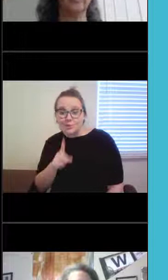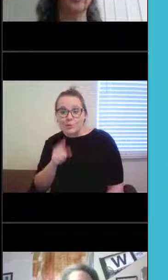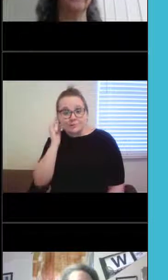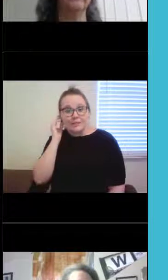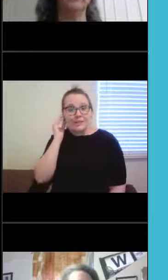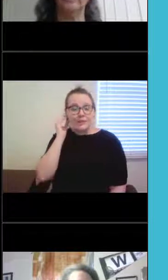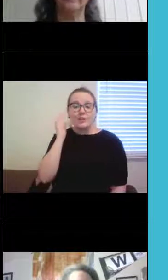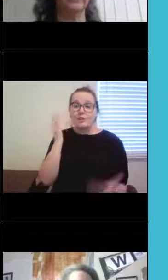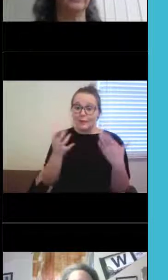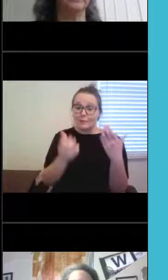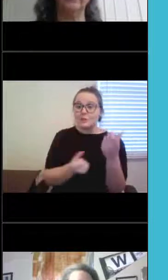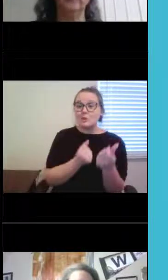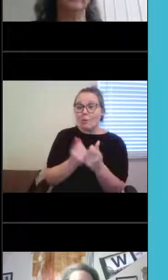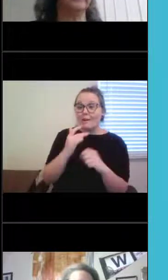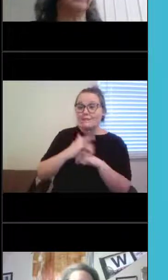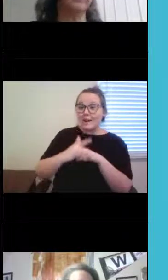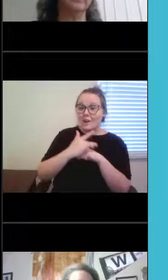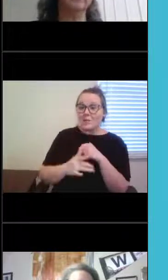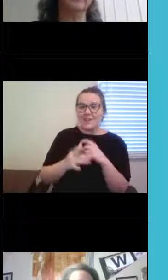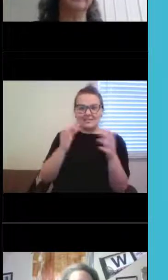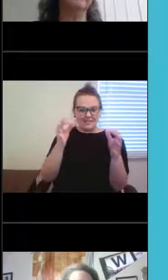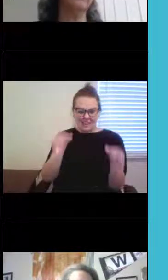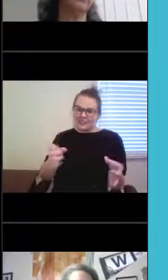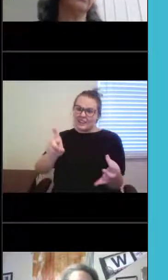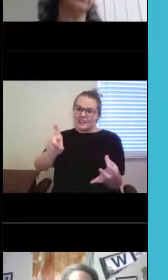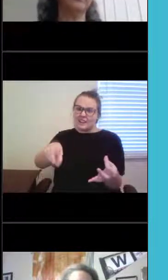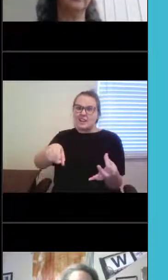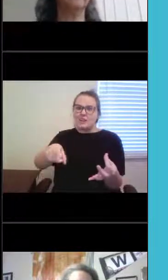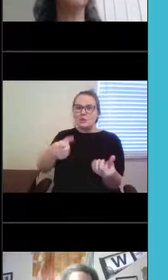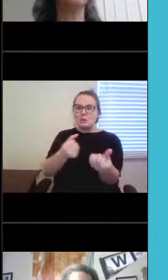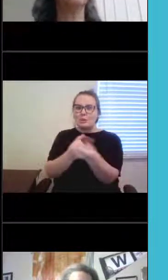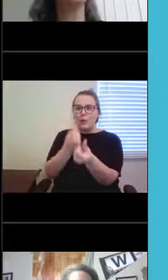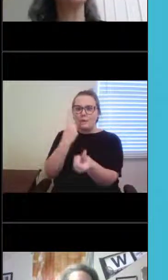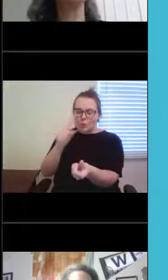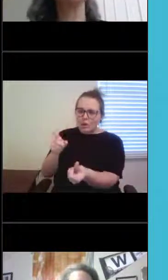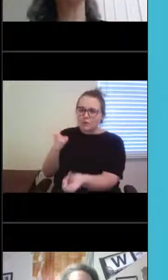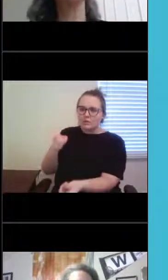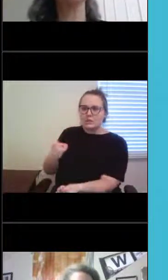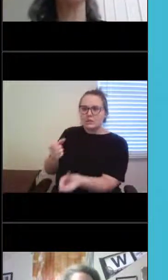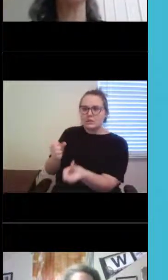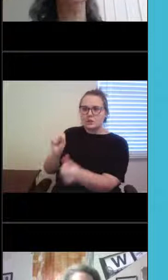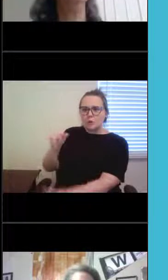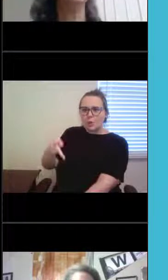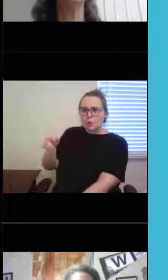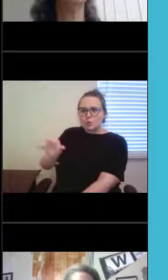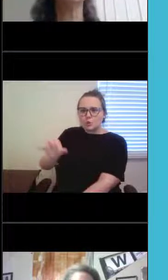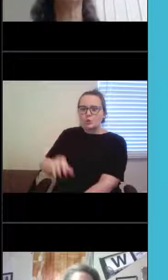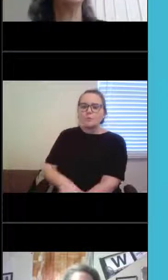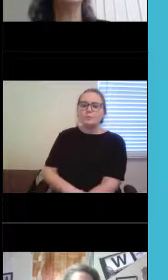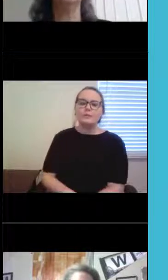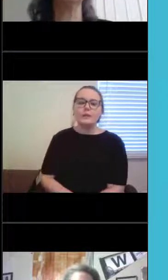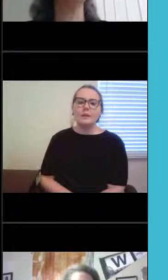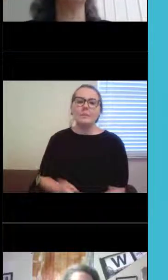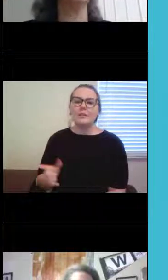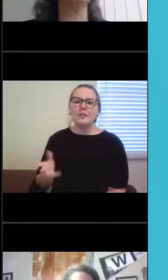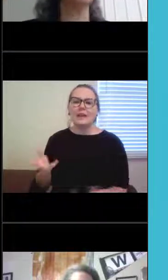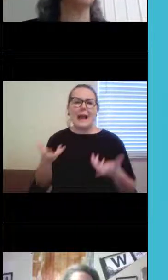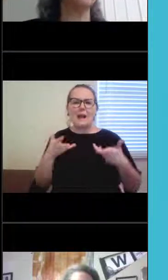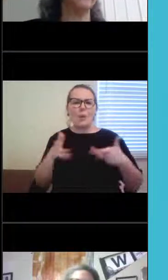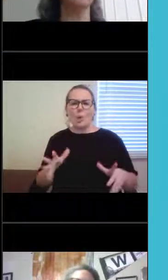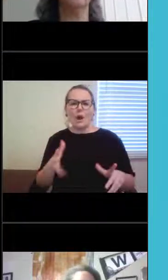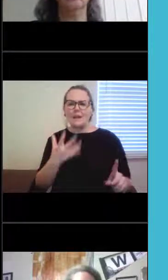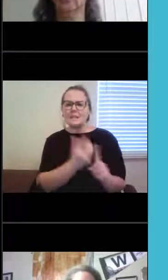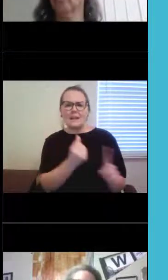support available and there's definitely a need for it. But, you know, supporters often express like they don't want to take any attention away